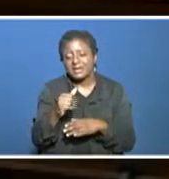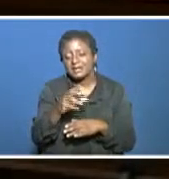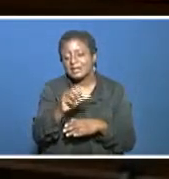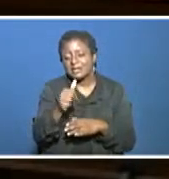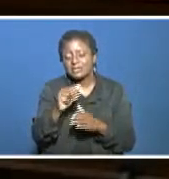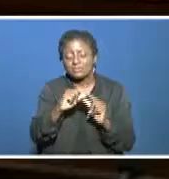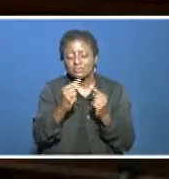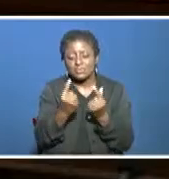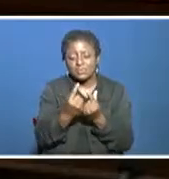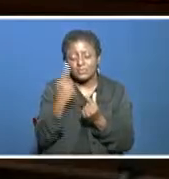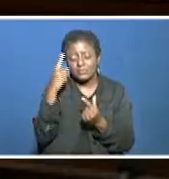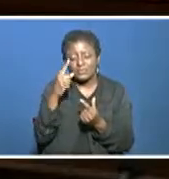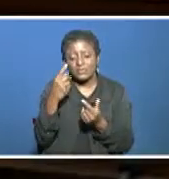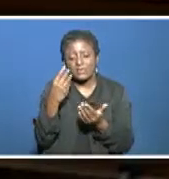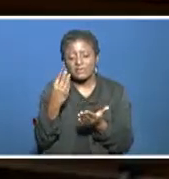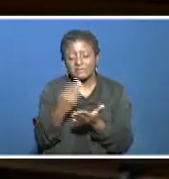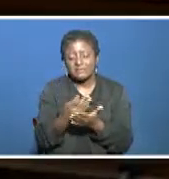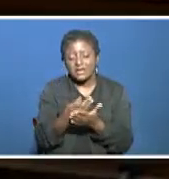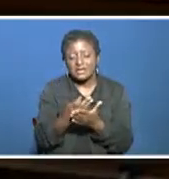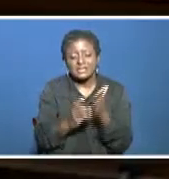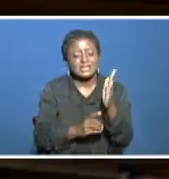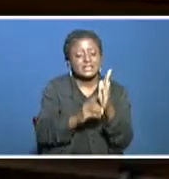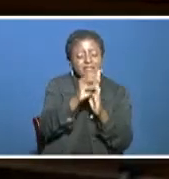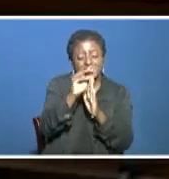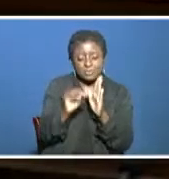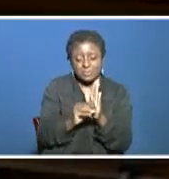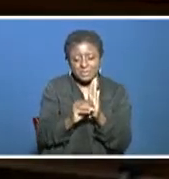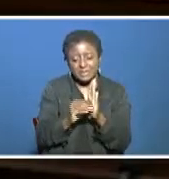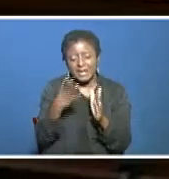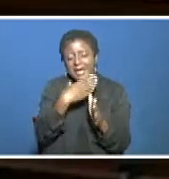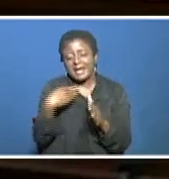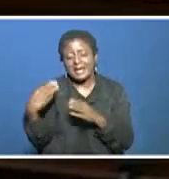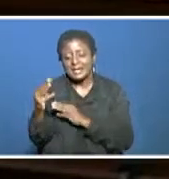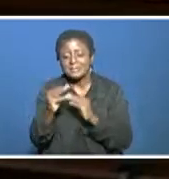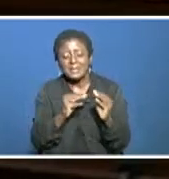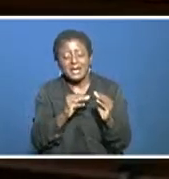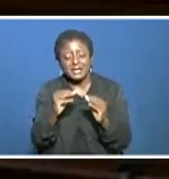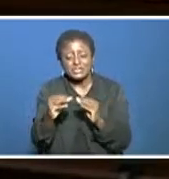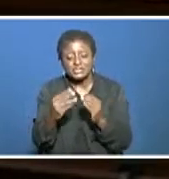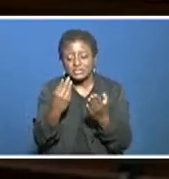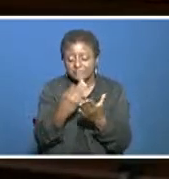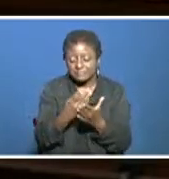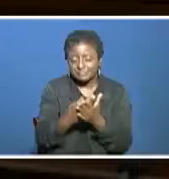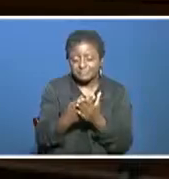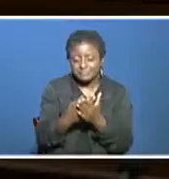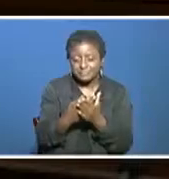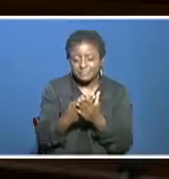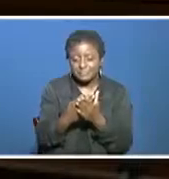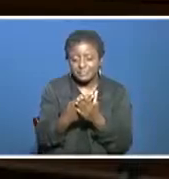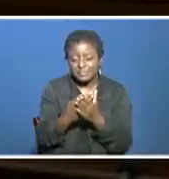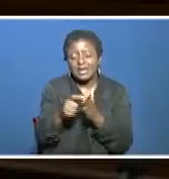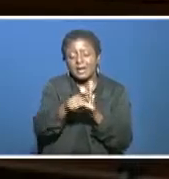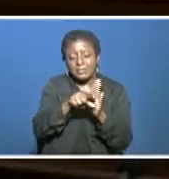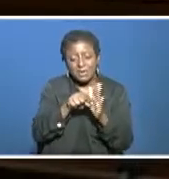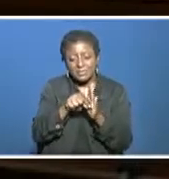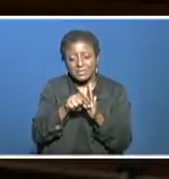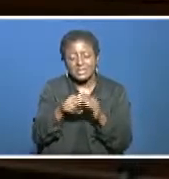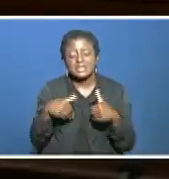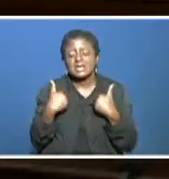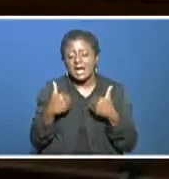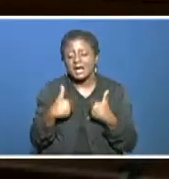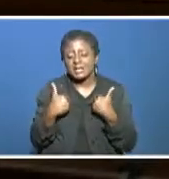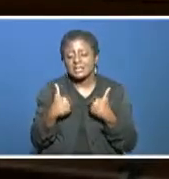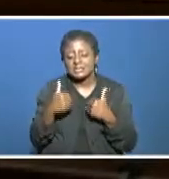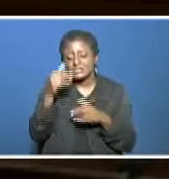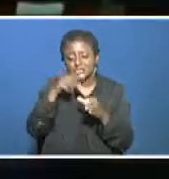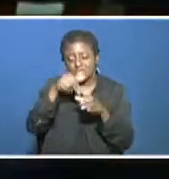fund development and management. The appointment of the youngest chairman in BDB's history,